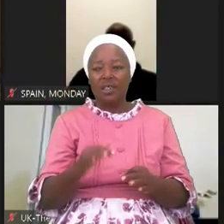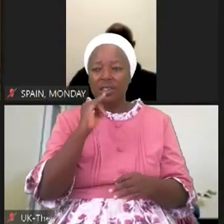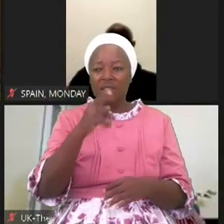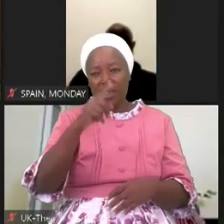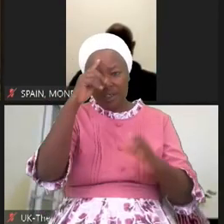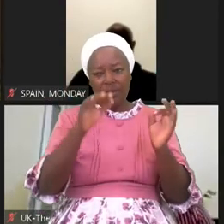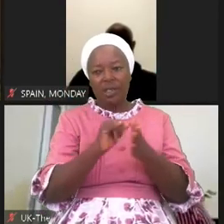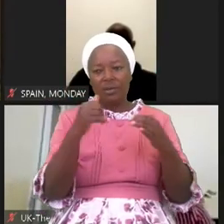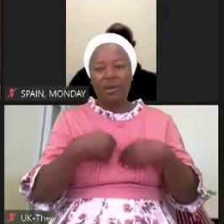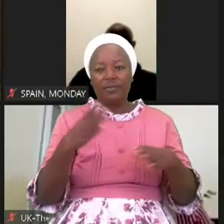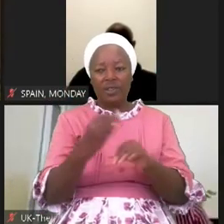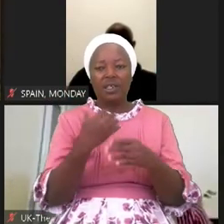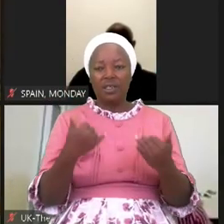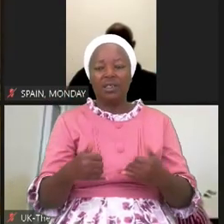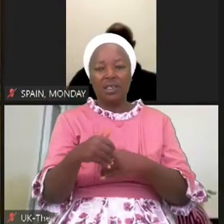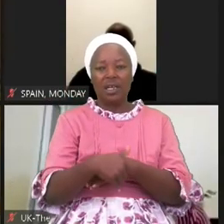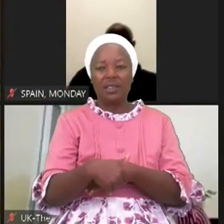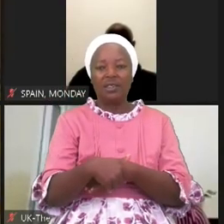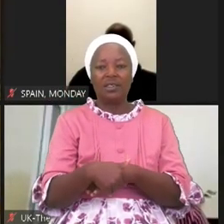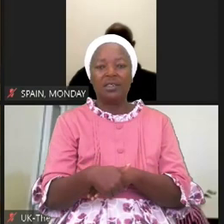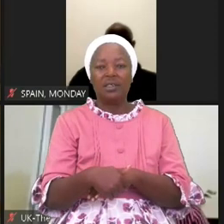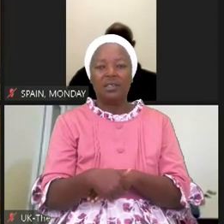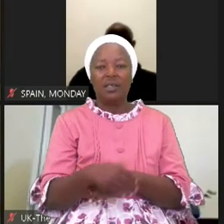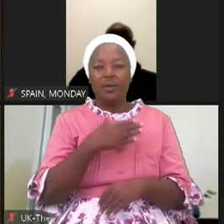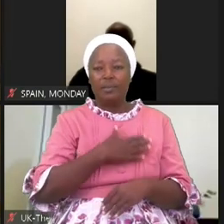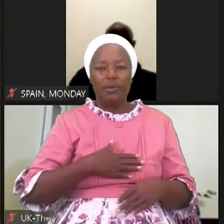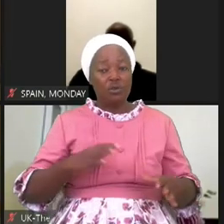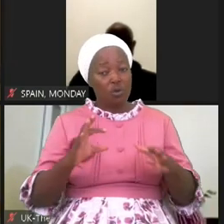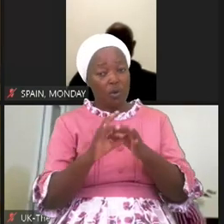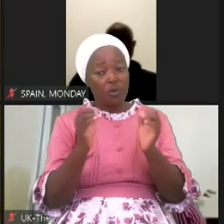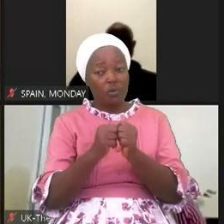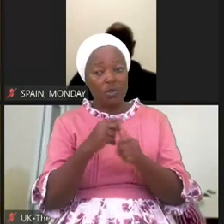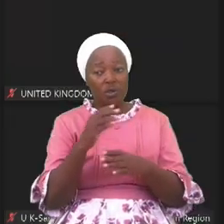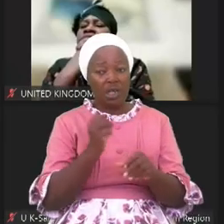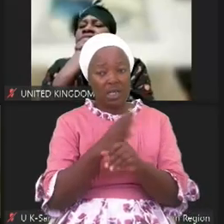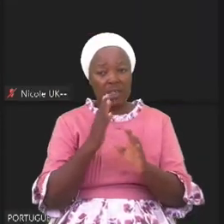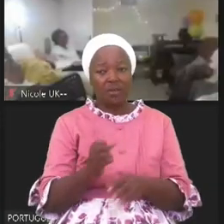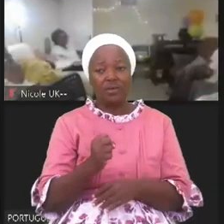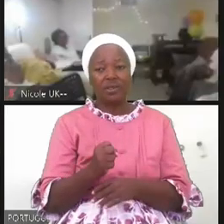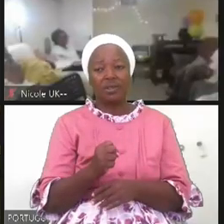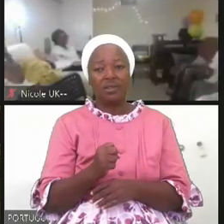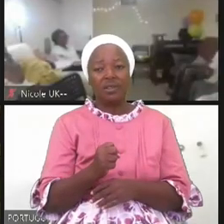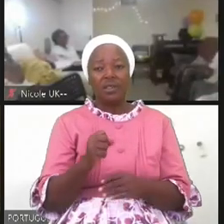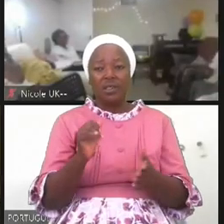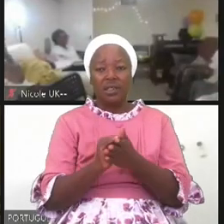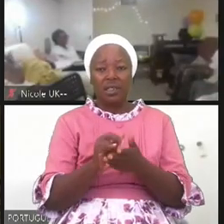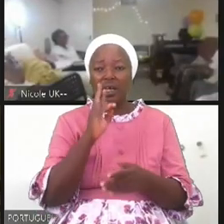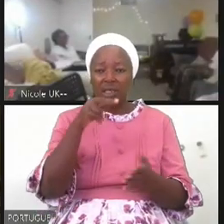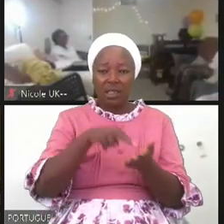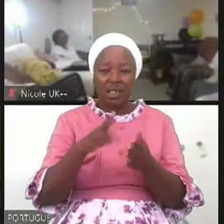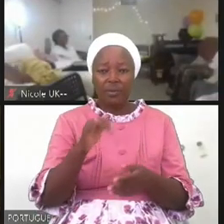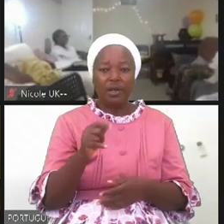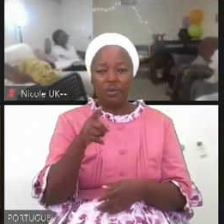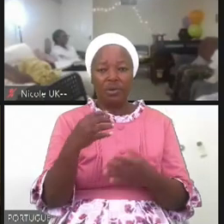Please cooperate with the counselors that are standing by you now. Give them your correct